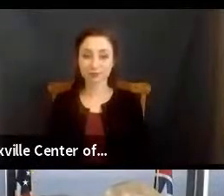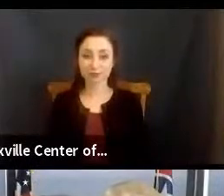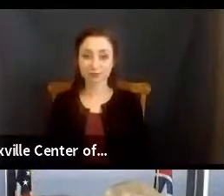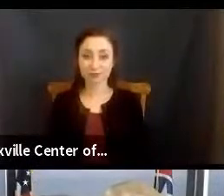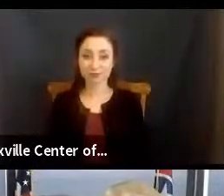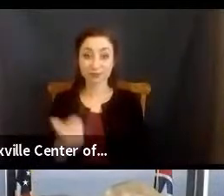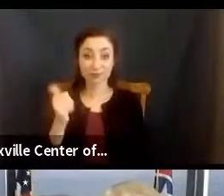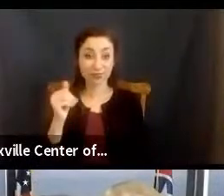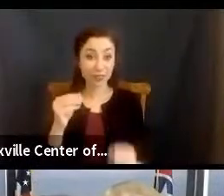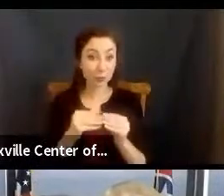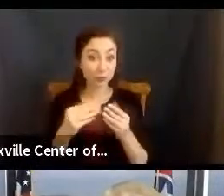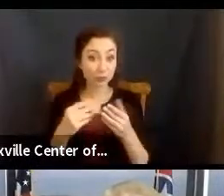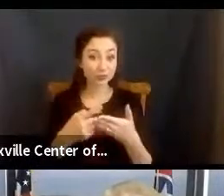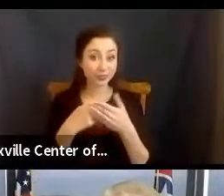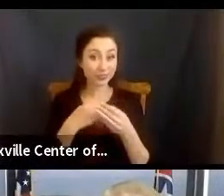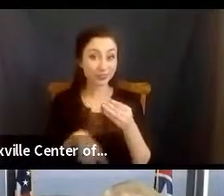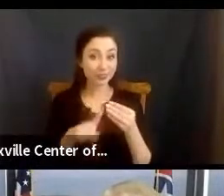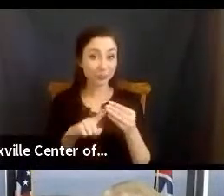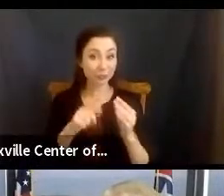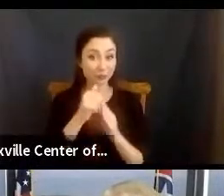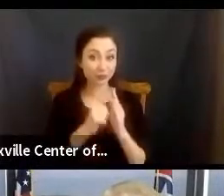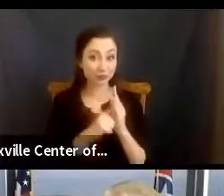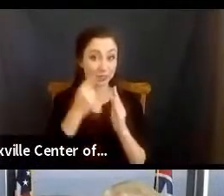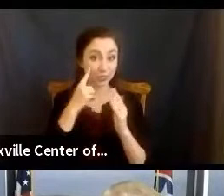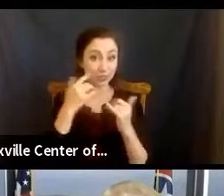Any other discussion on the agenda for today?